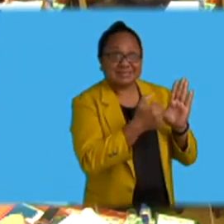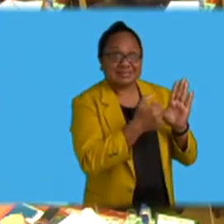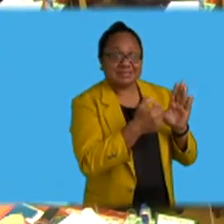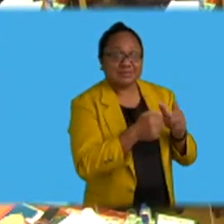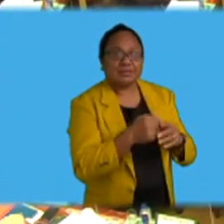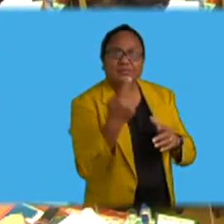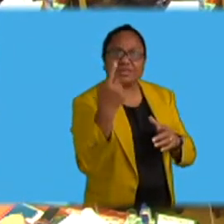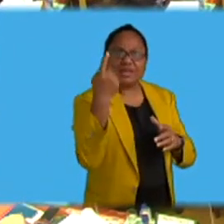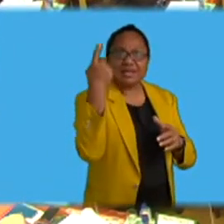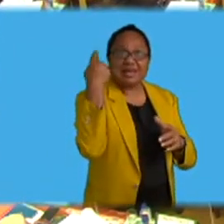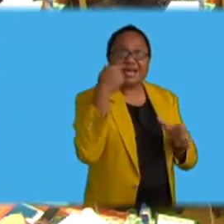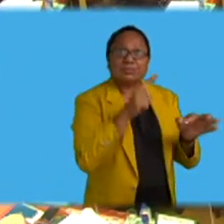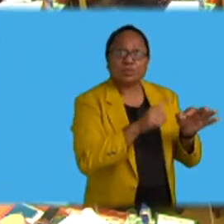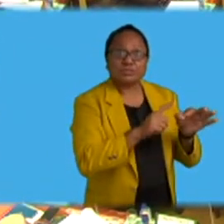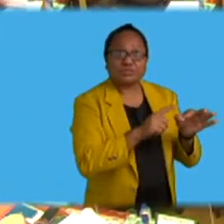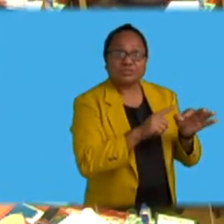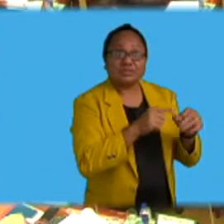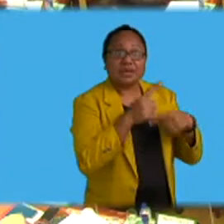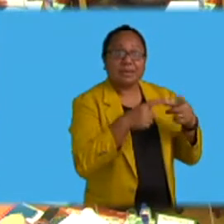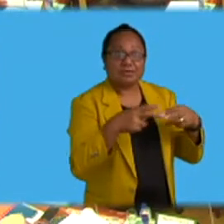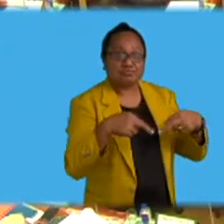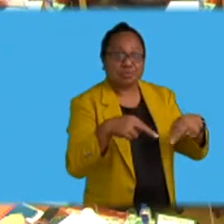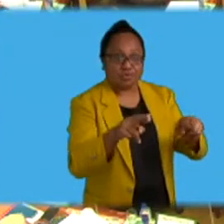question and on roads,